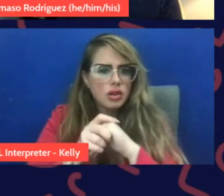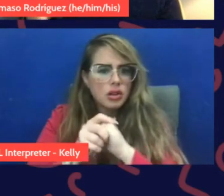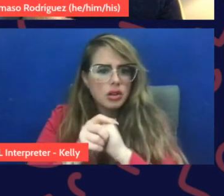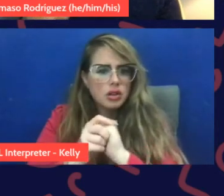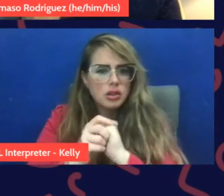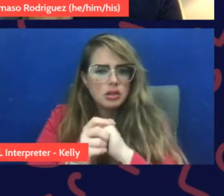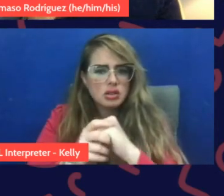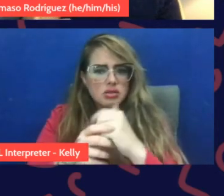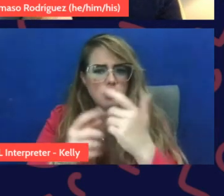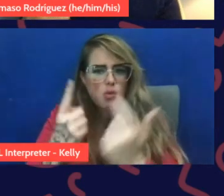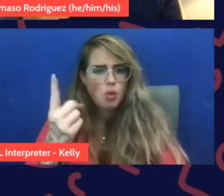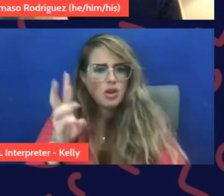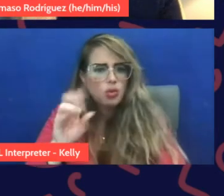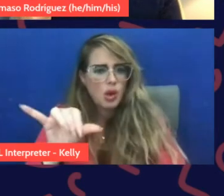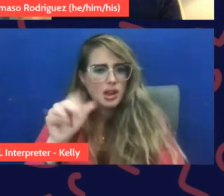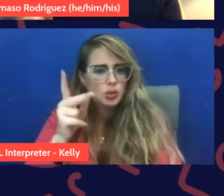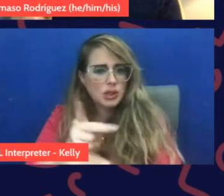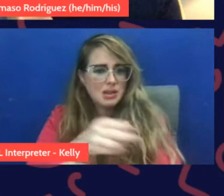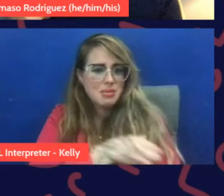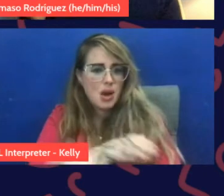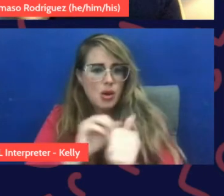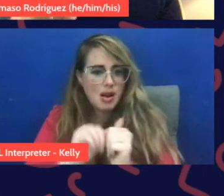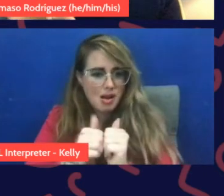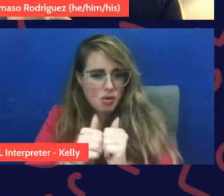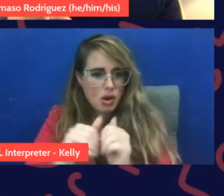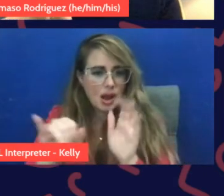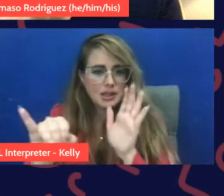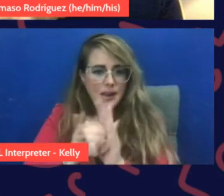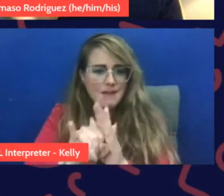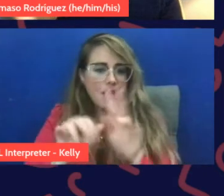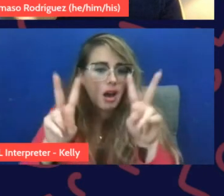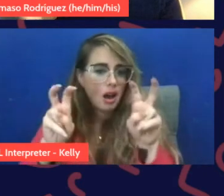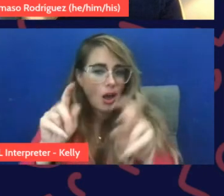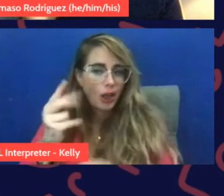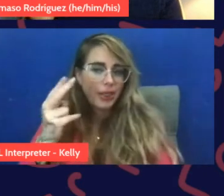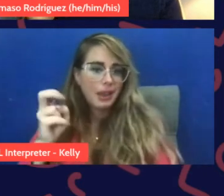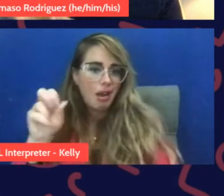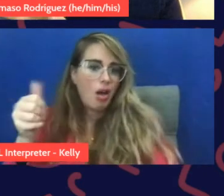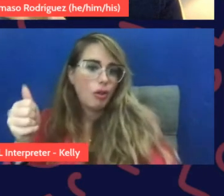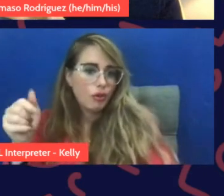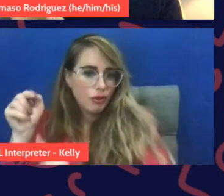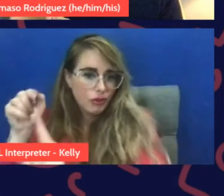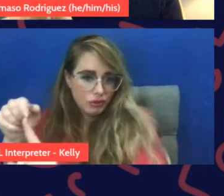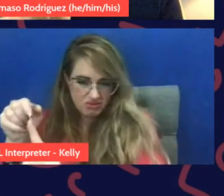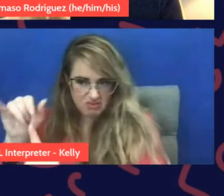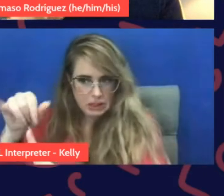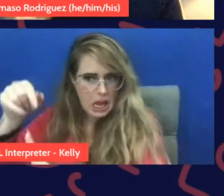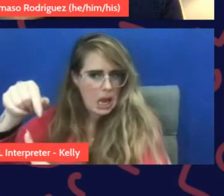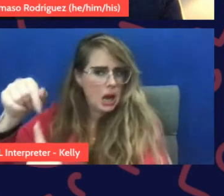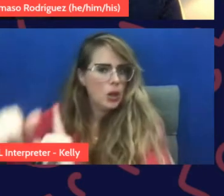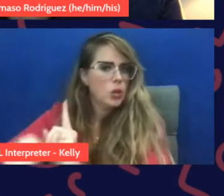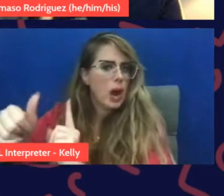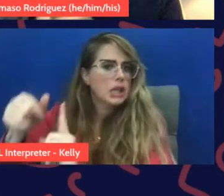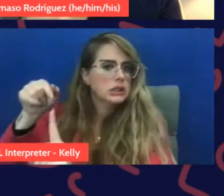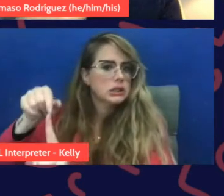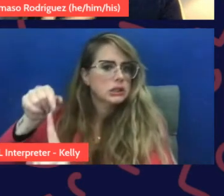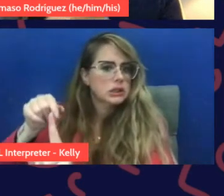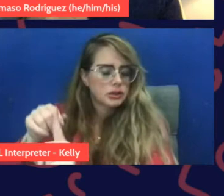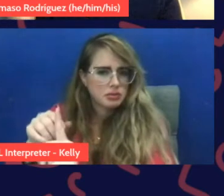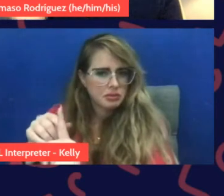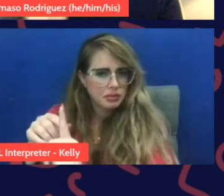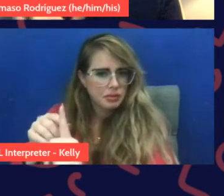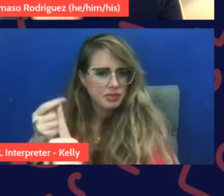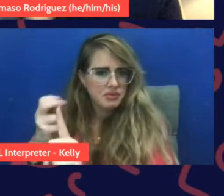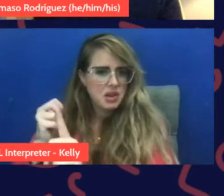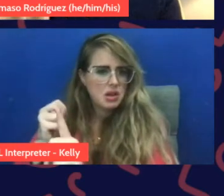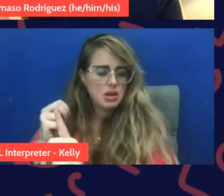the ways to maintain power is to identify an other, right, as a threat, right, and then associate yourself